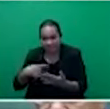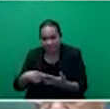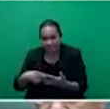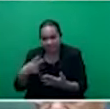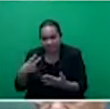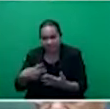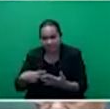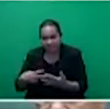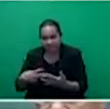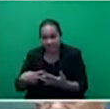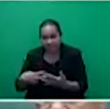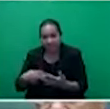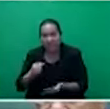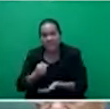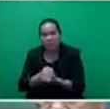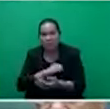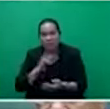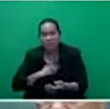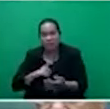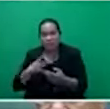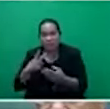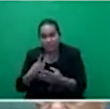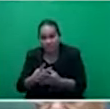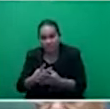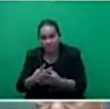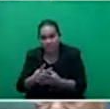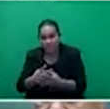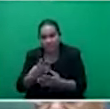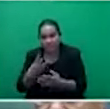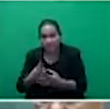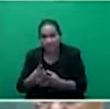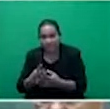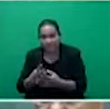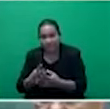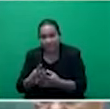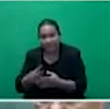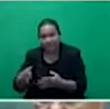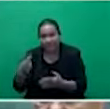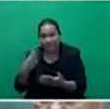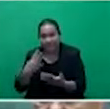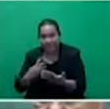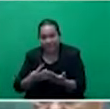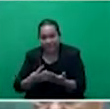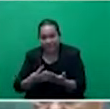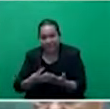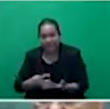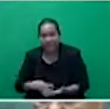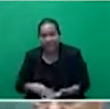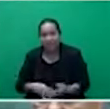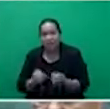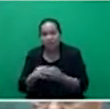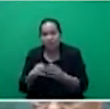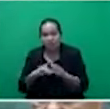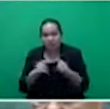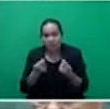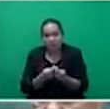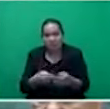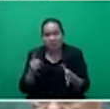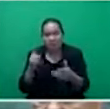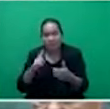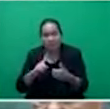Vasemada, support staff of Vasemada, Salaivalu Mbola, Chese Nambala Rua, Samisoni Tiko. Treasury team, Asenada